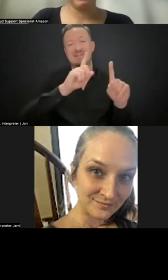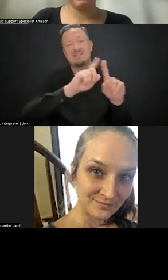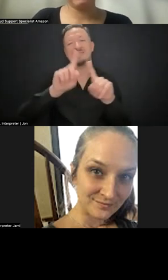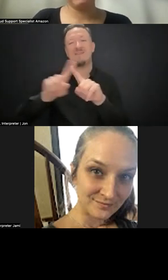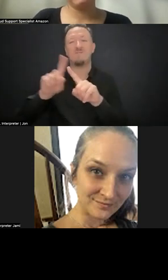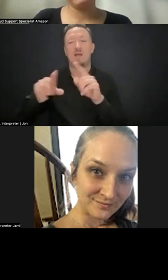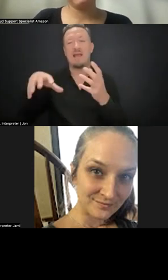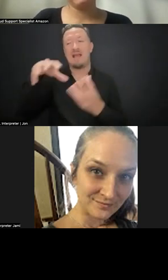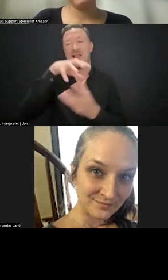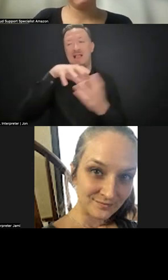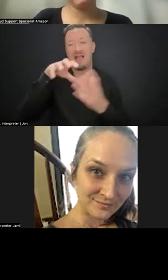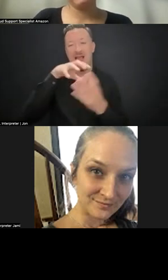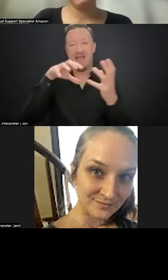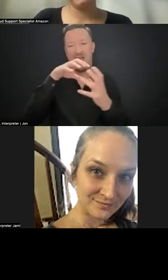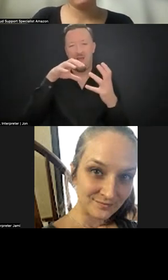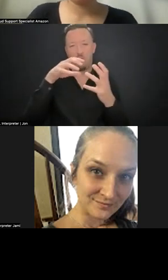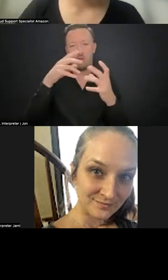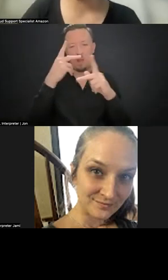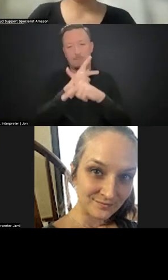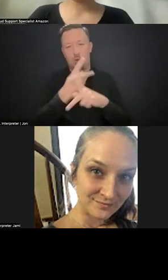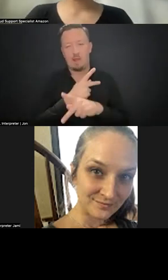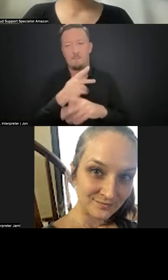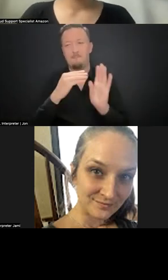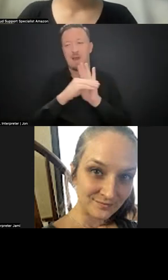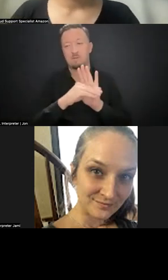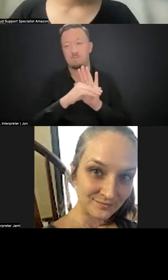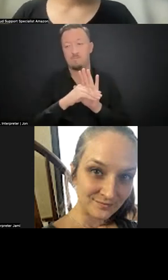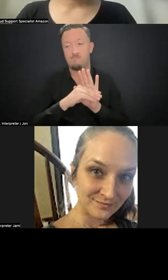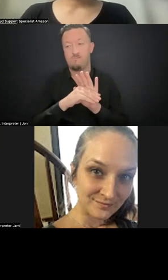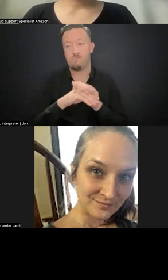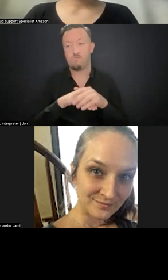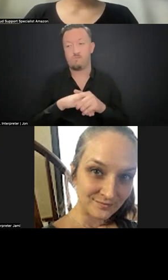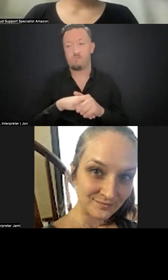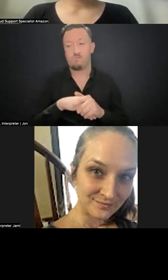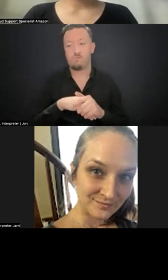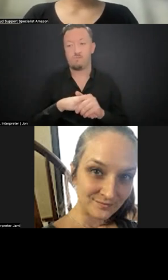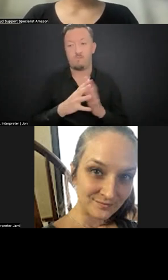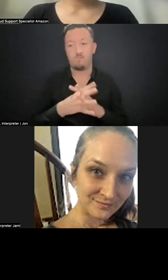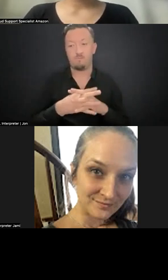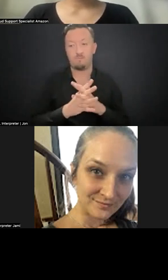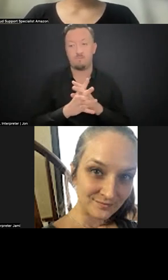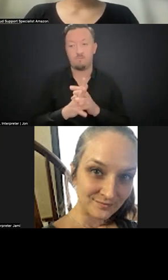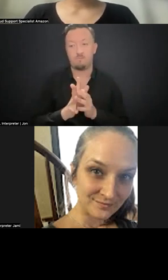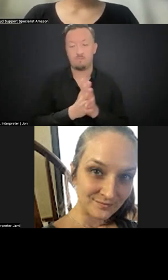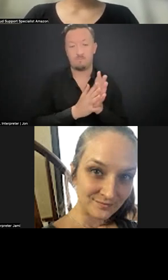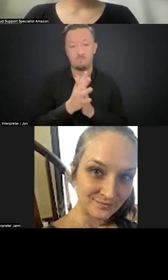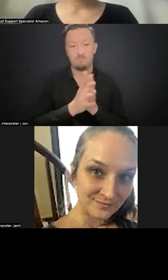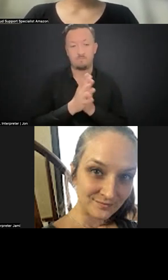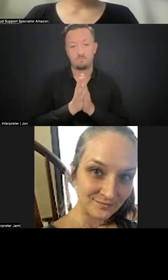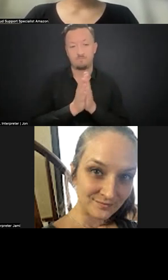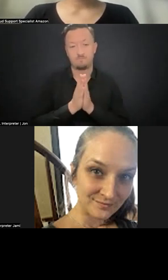models. So first one we highlight in this section is called